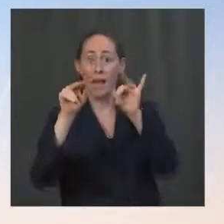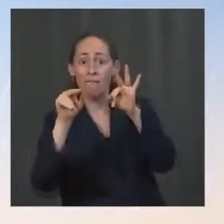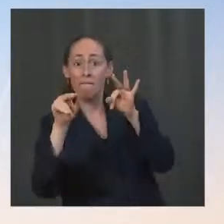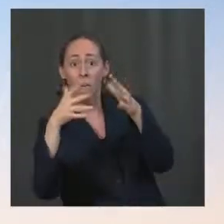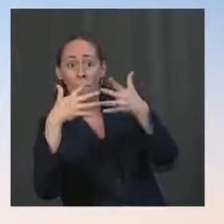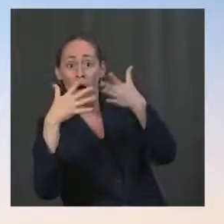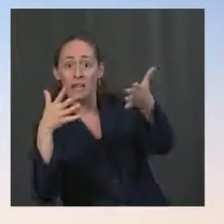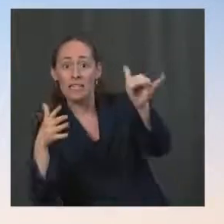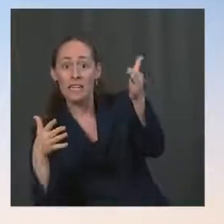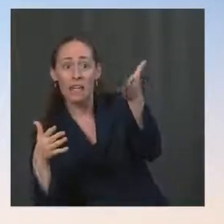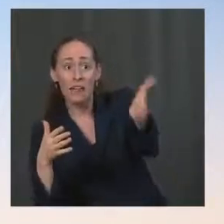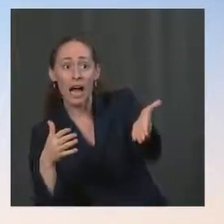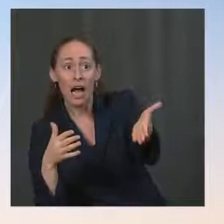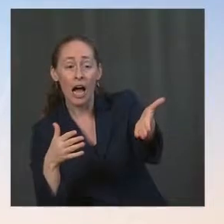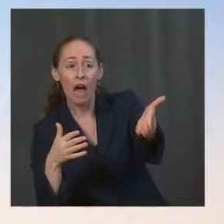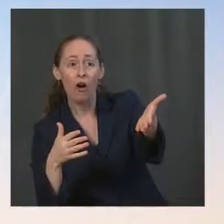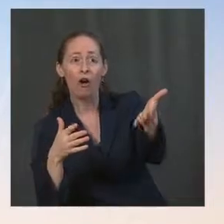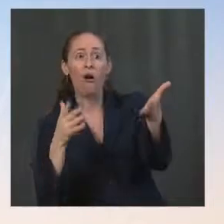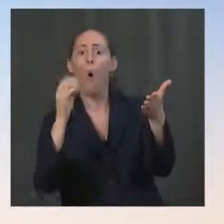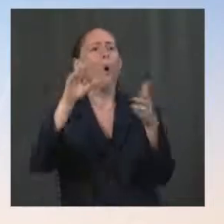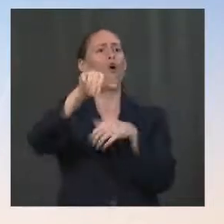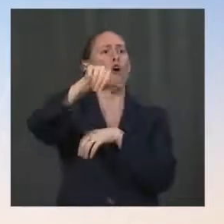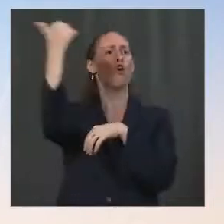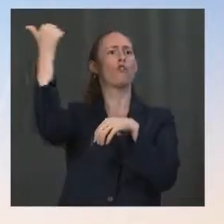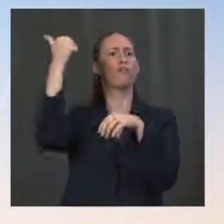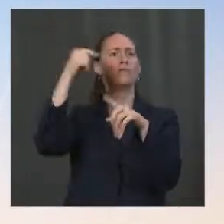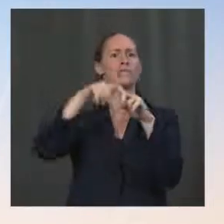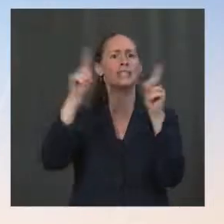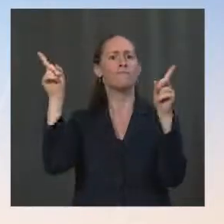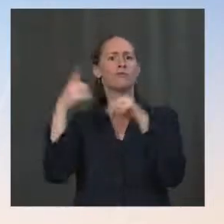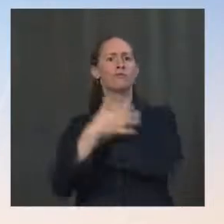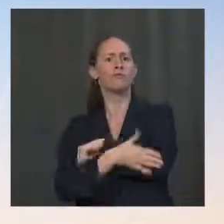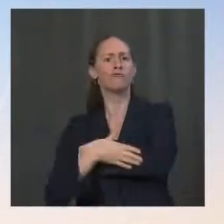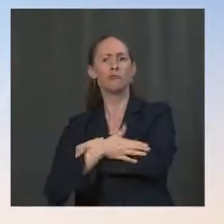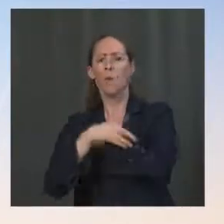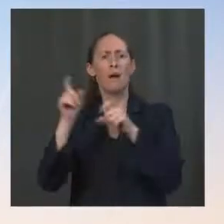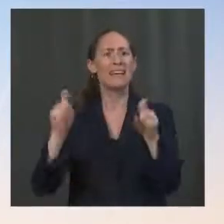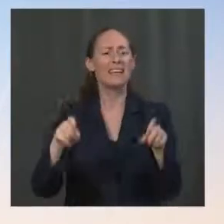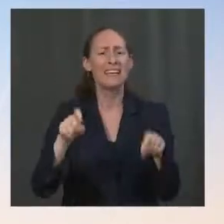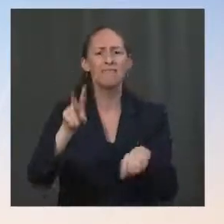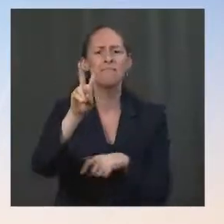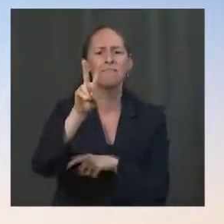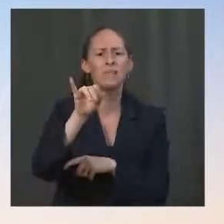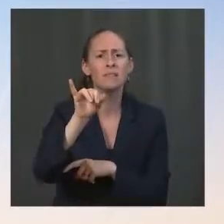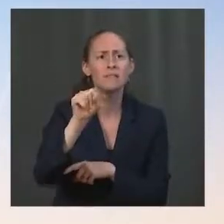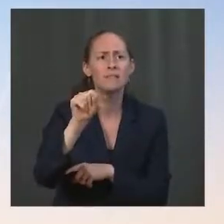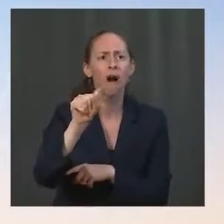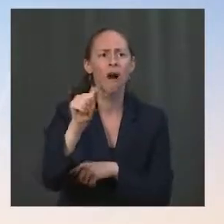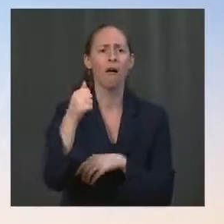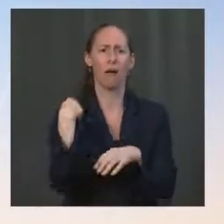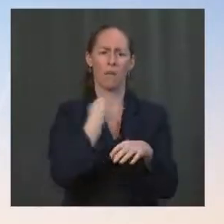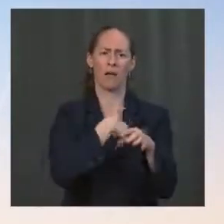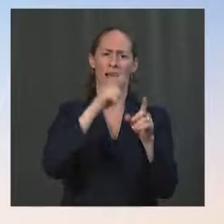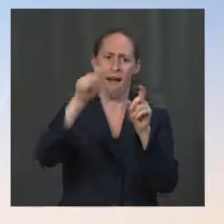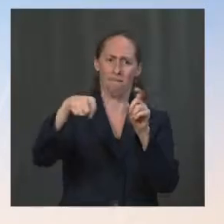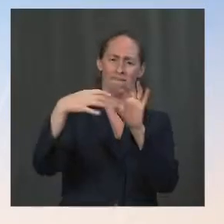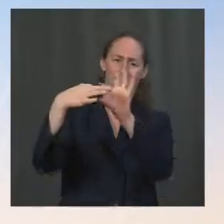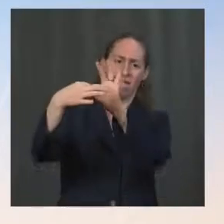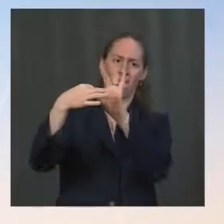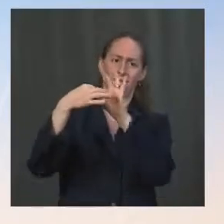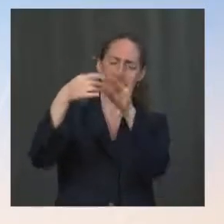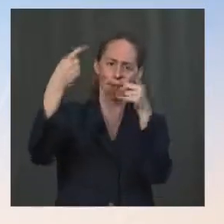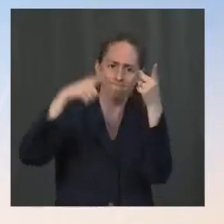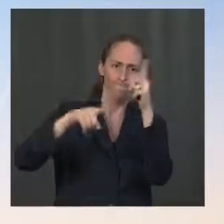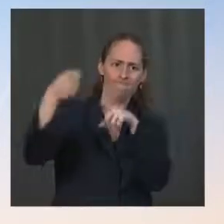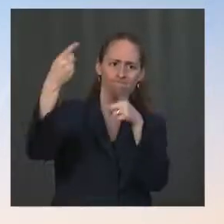nationals and Afghans with visas, we will need to coordinate with the Taliban. That does not mean or translate into a presence